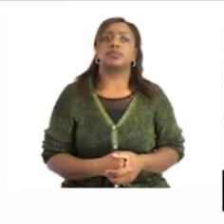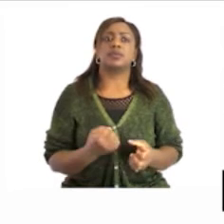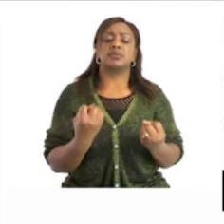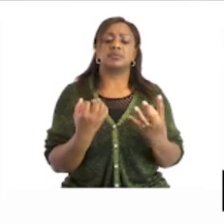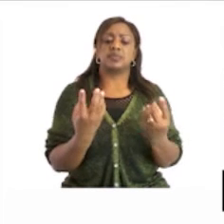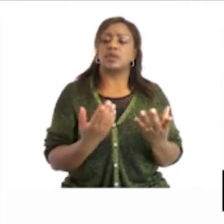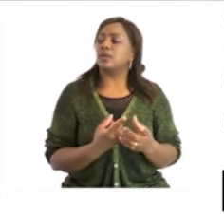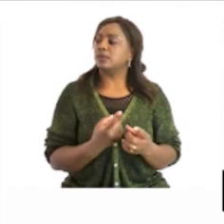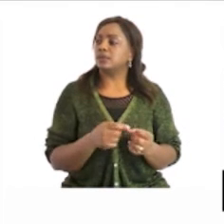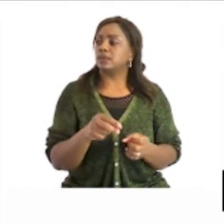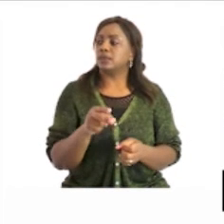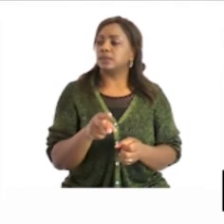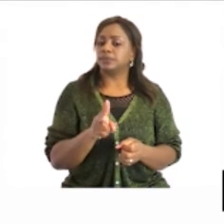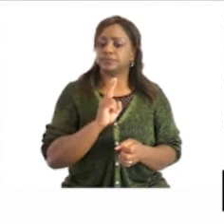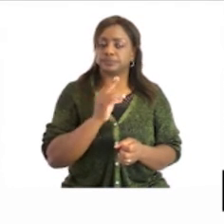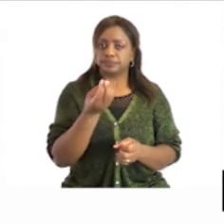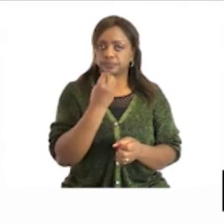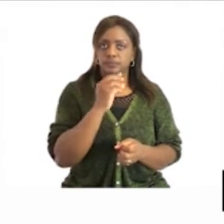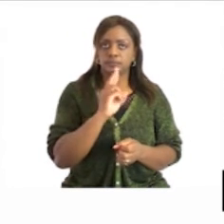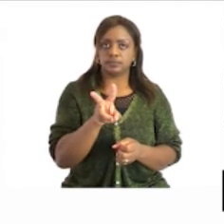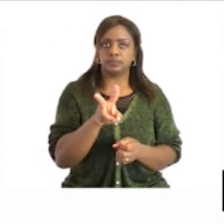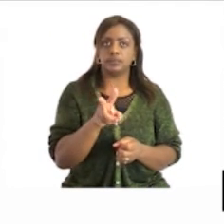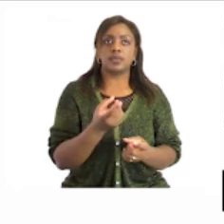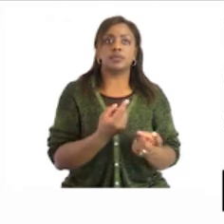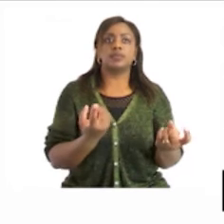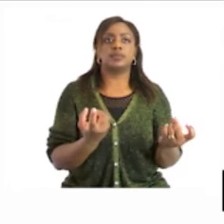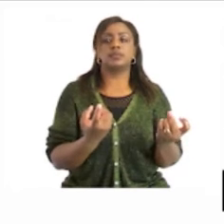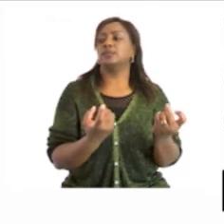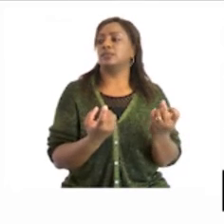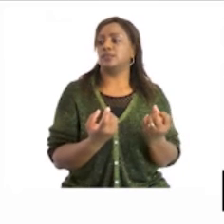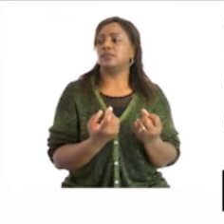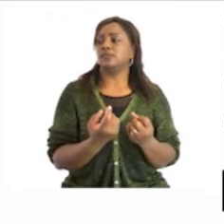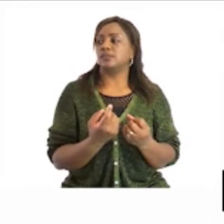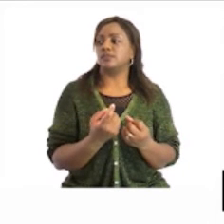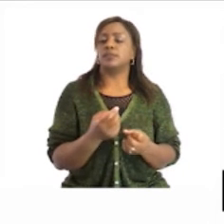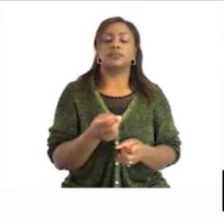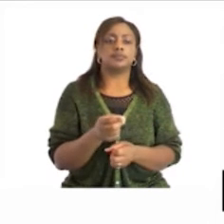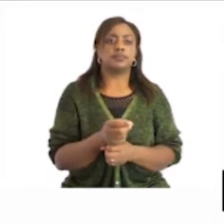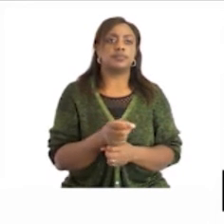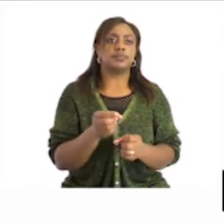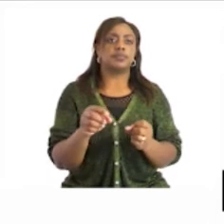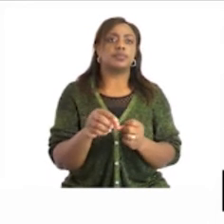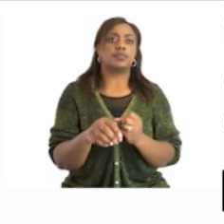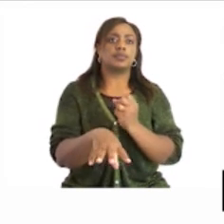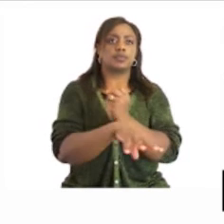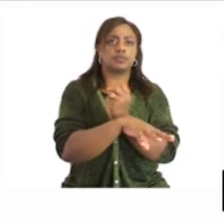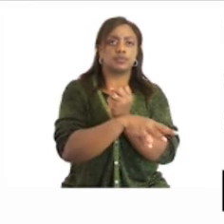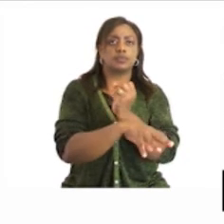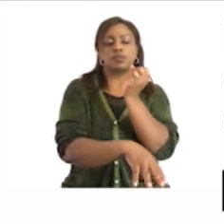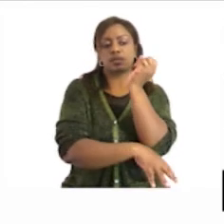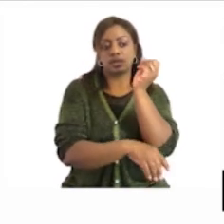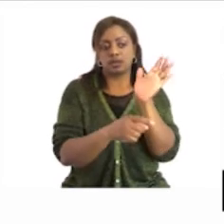of different foods. The first one is fruits and vegetables. You can see it on the picture in your book as well. We also